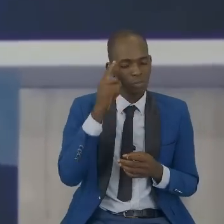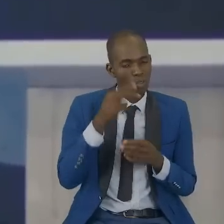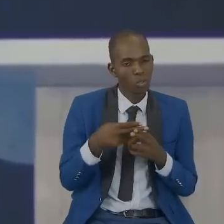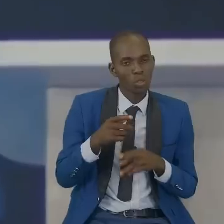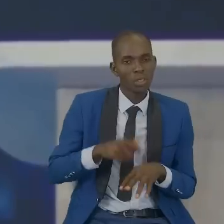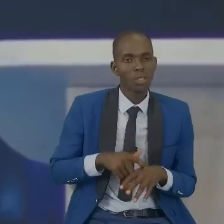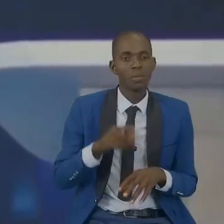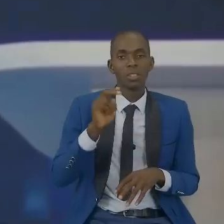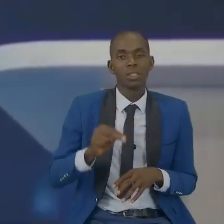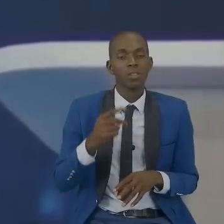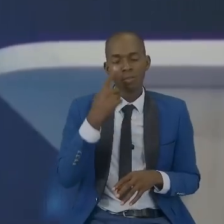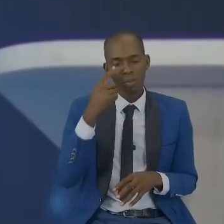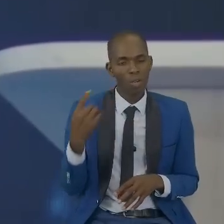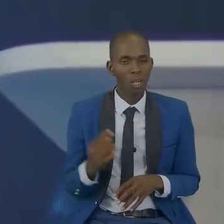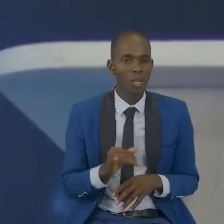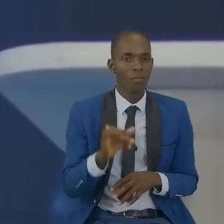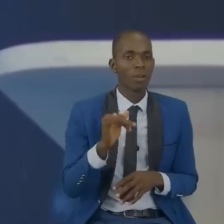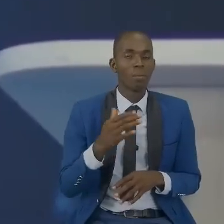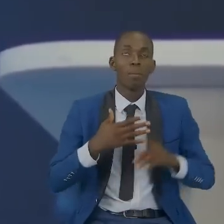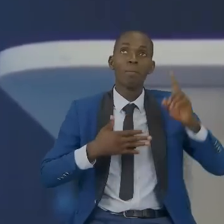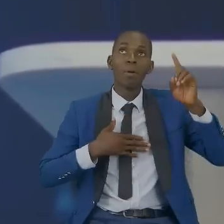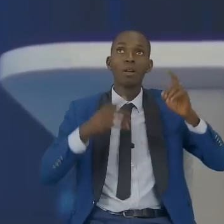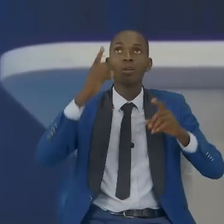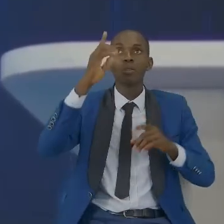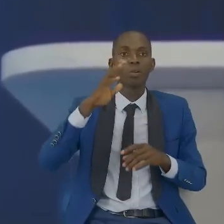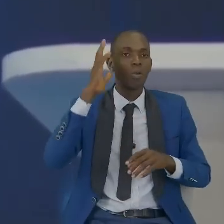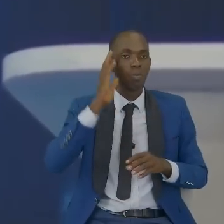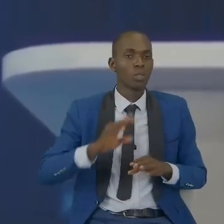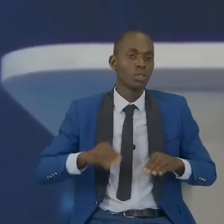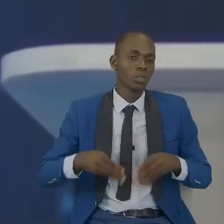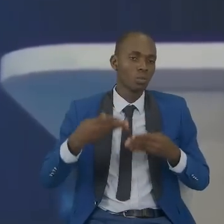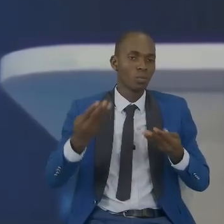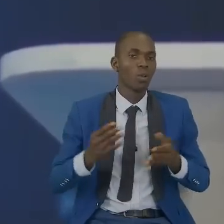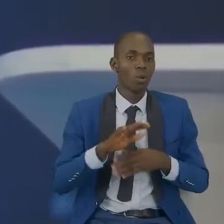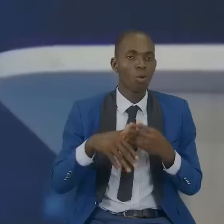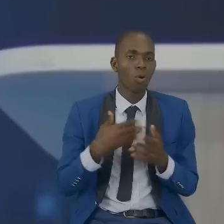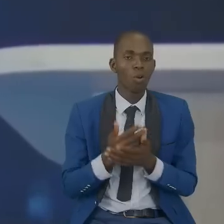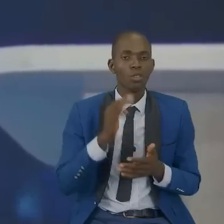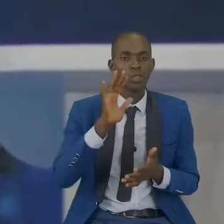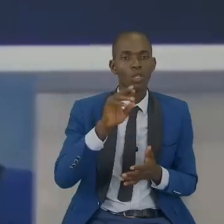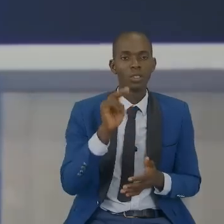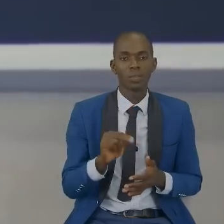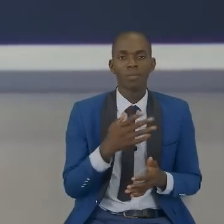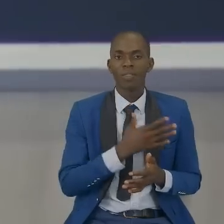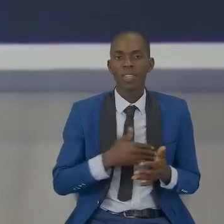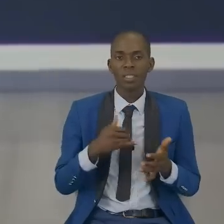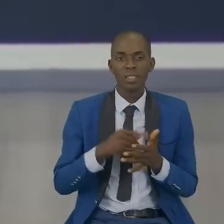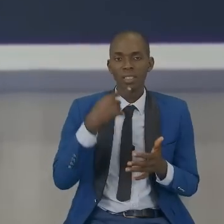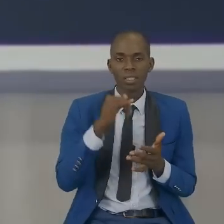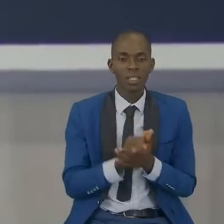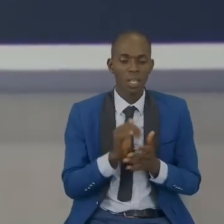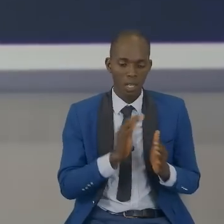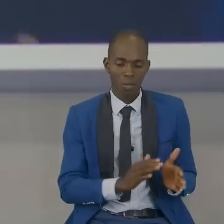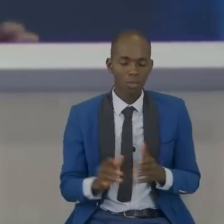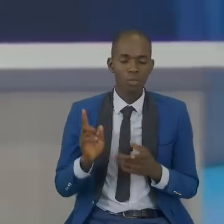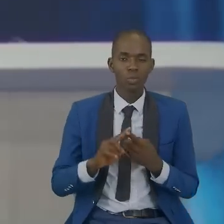need eternal. My God shall supply all your need, then it says, according to his